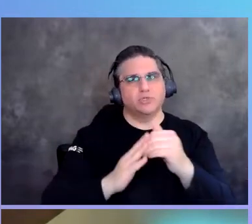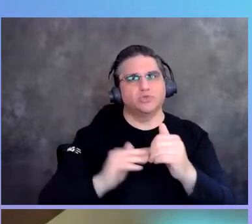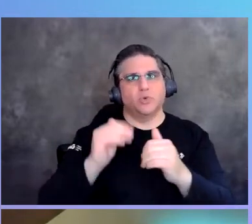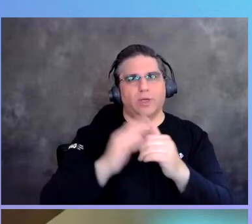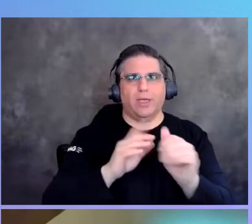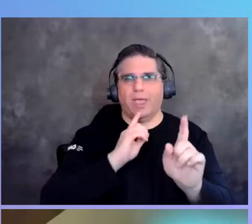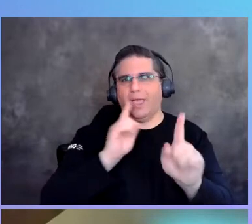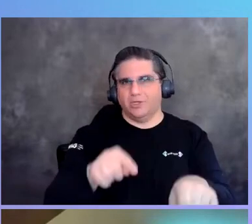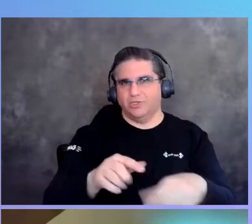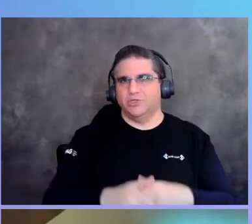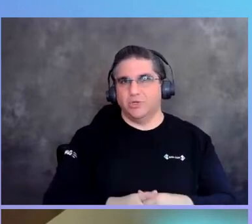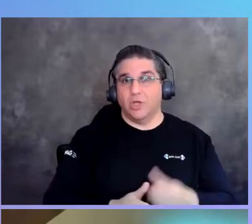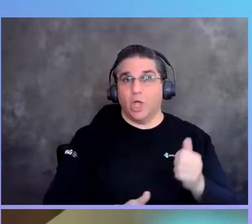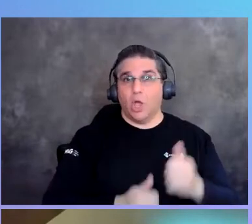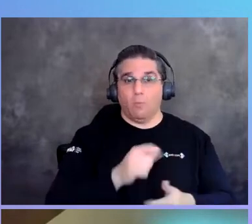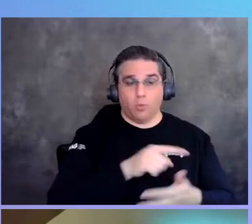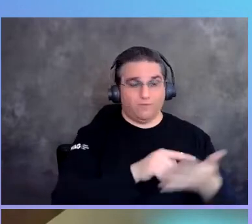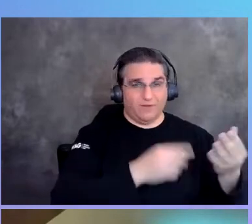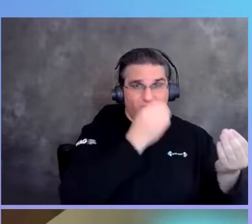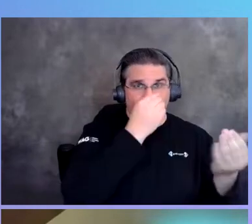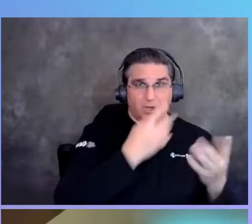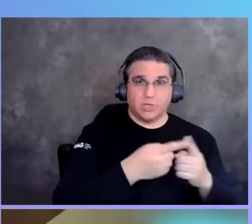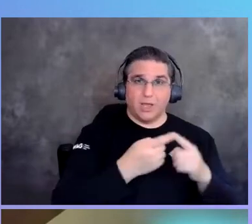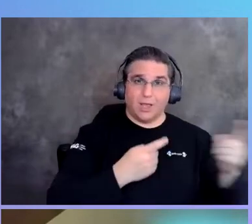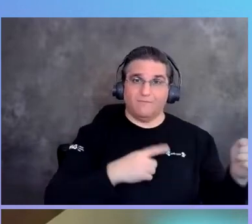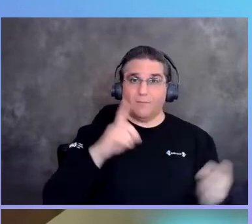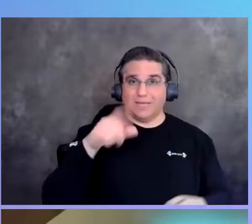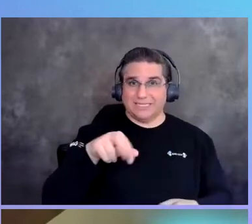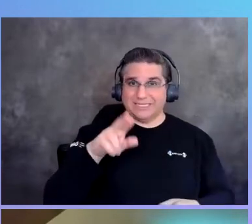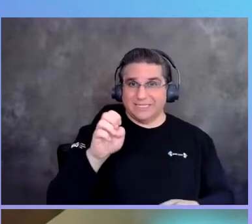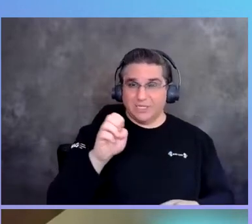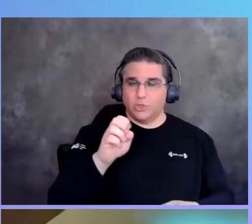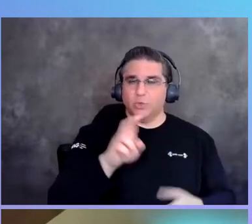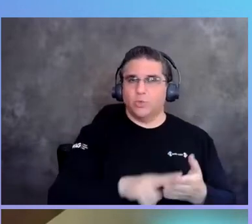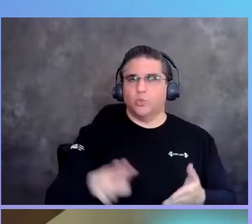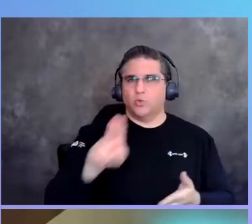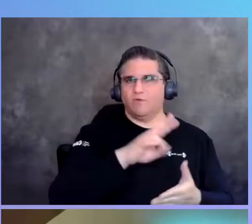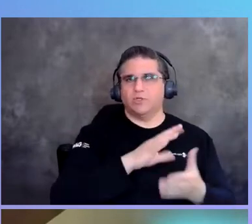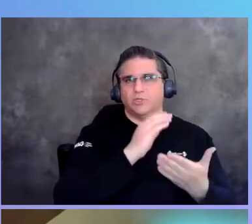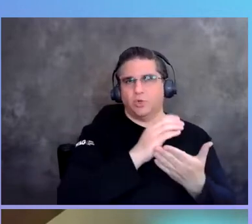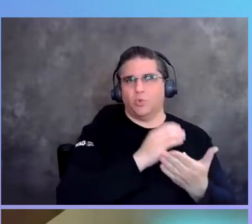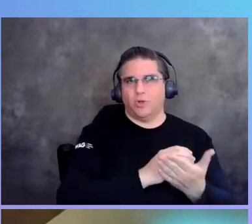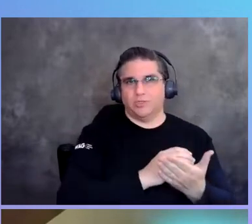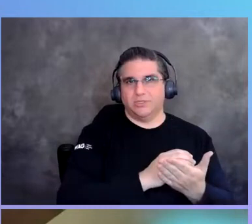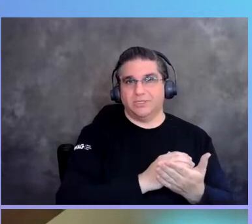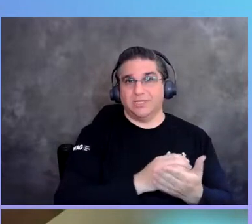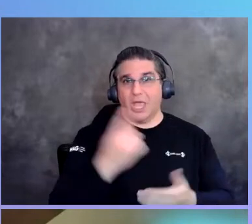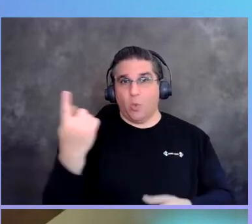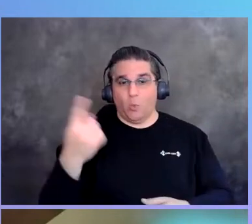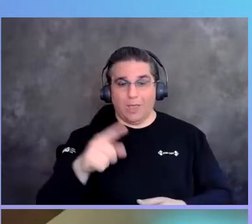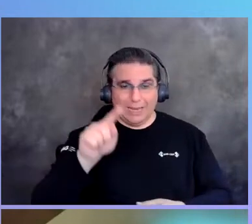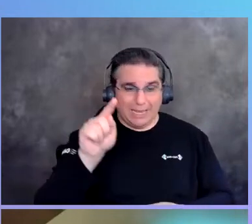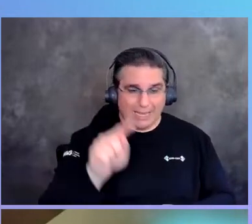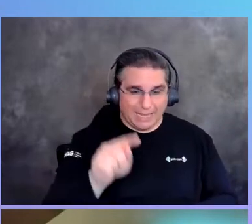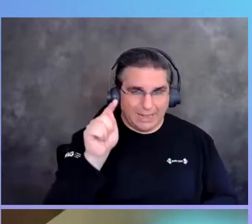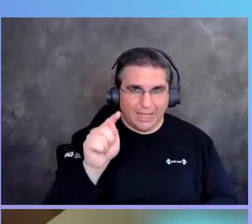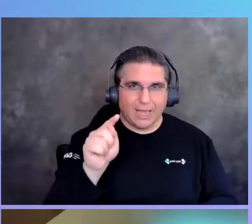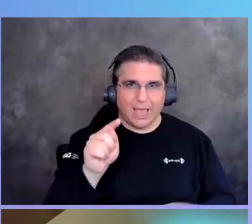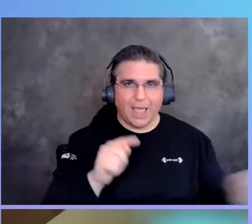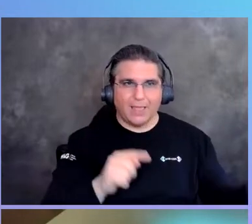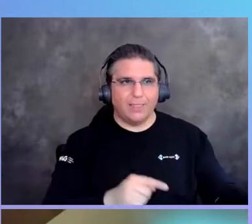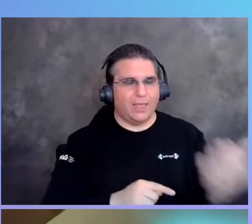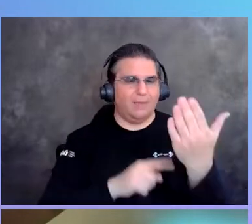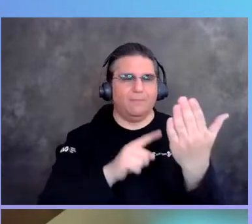says are backed by citations to real Deque University courses. All it takes is one click, and the user will be brought to a course written by our